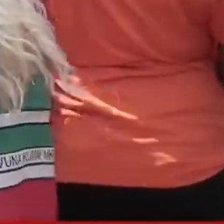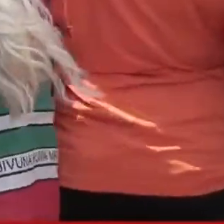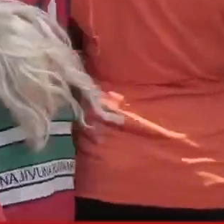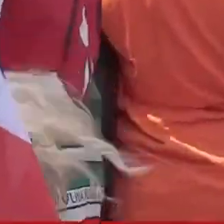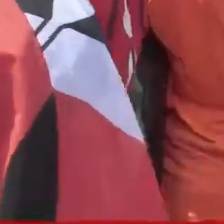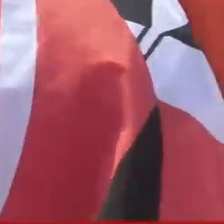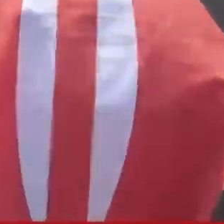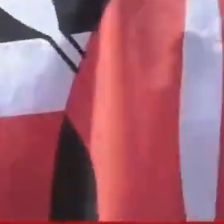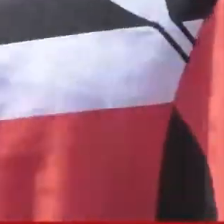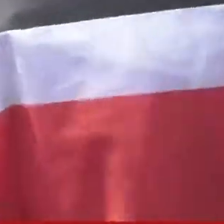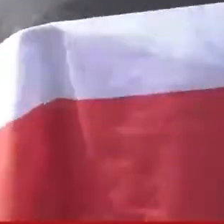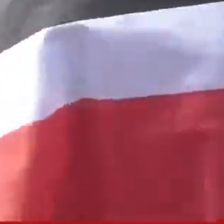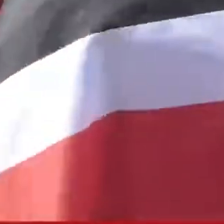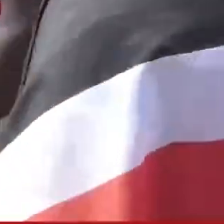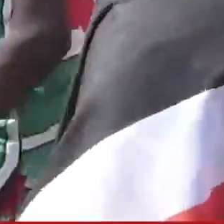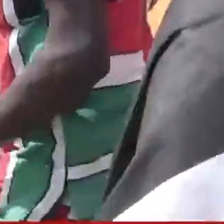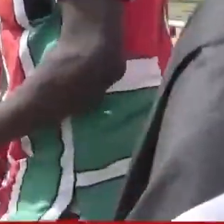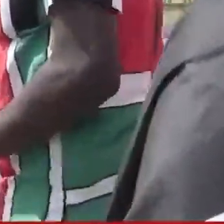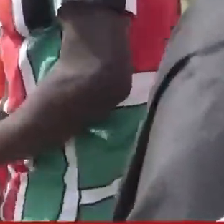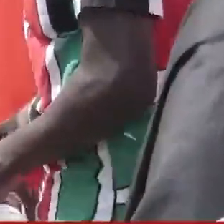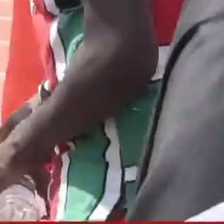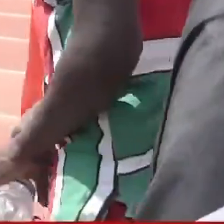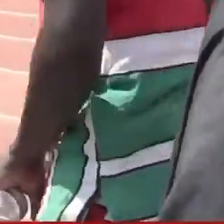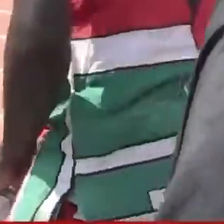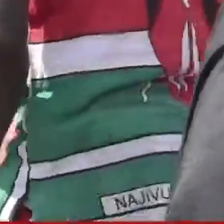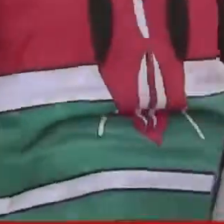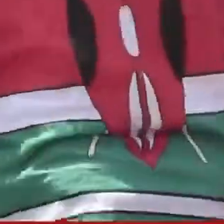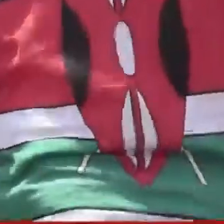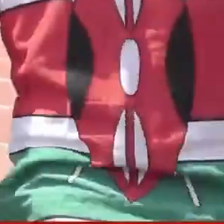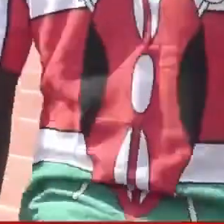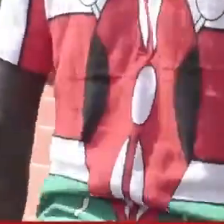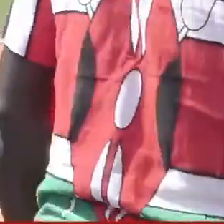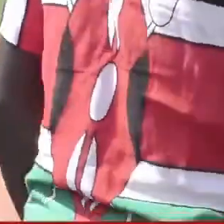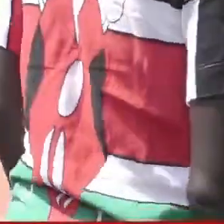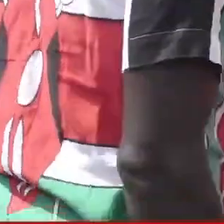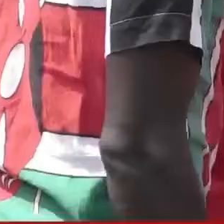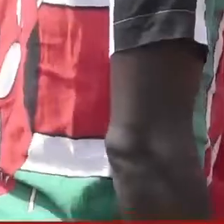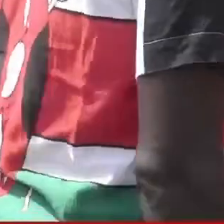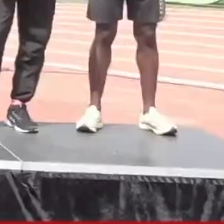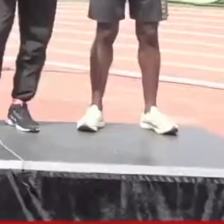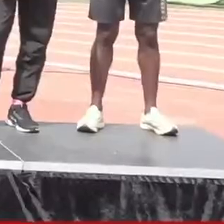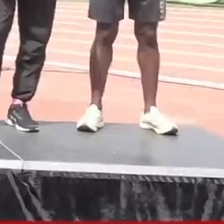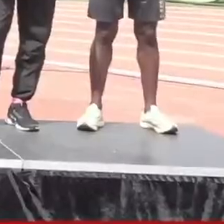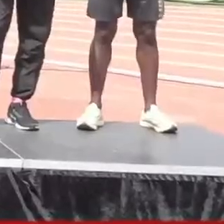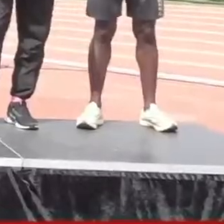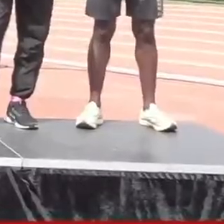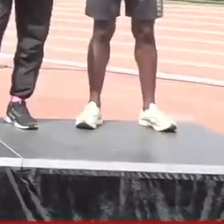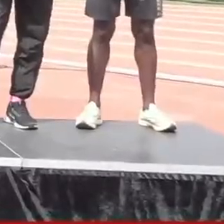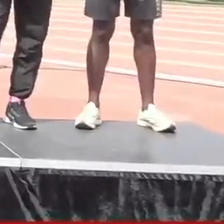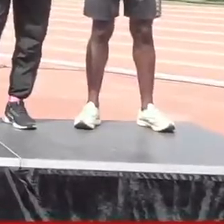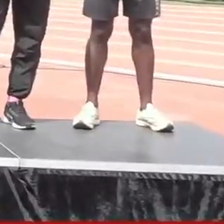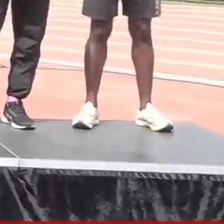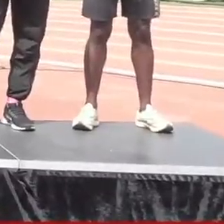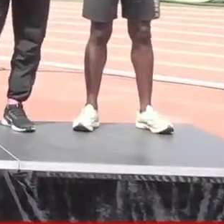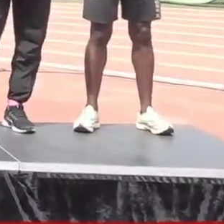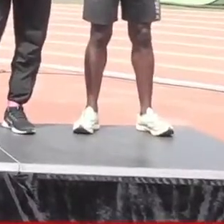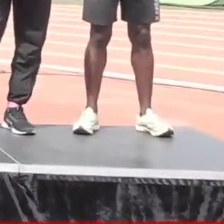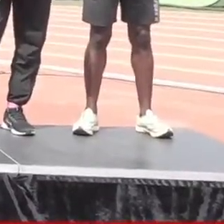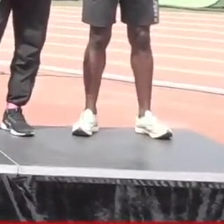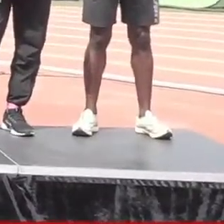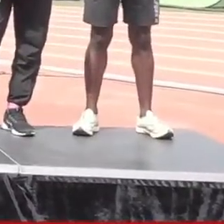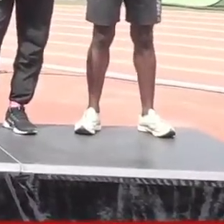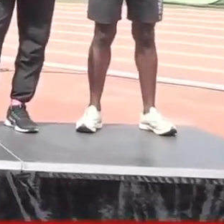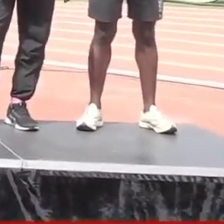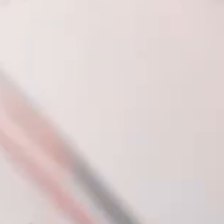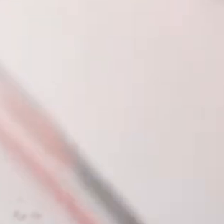Plus, the final squad. Athletics Kenya select Team Kenya ahead of World Athletics Championship